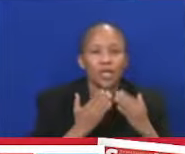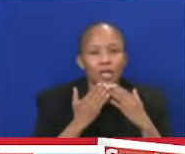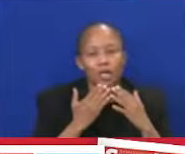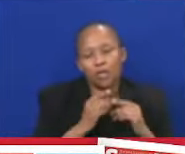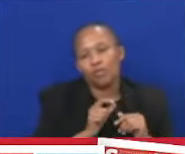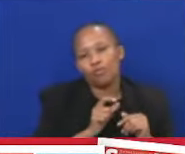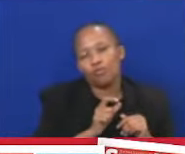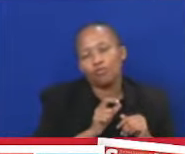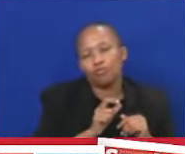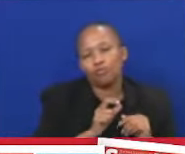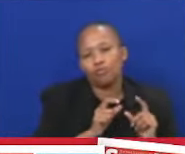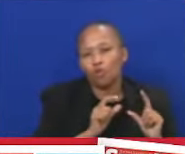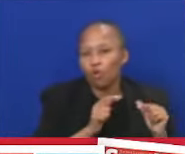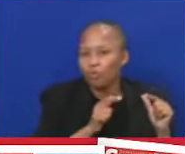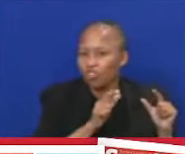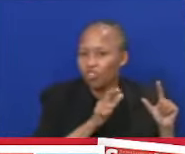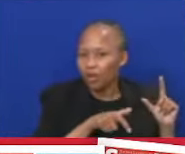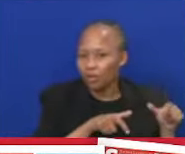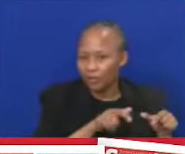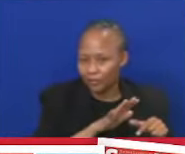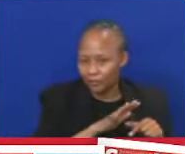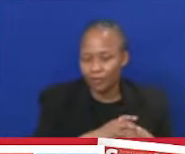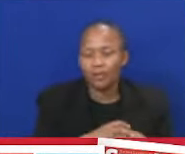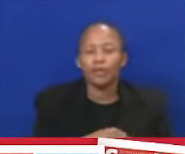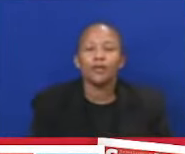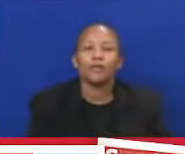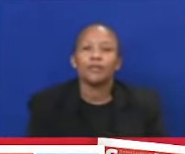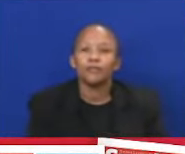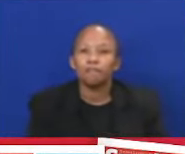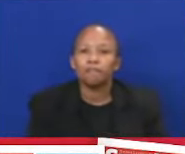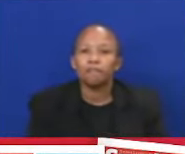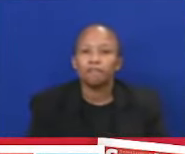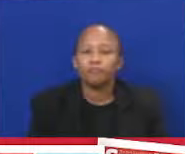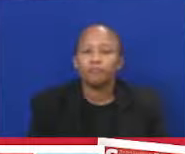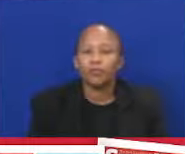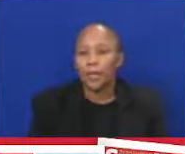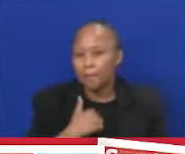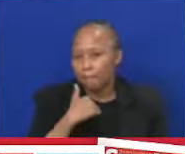Myself and the FSL experts,